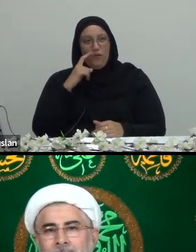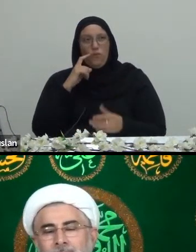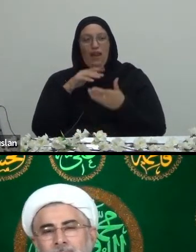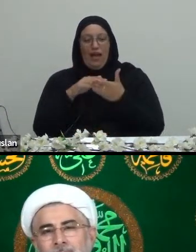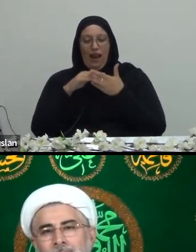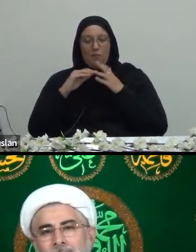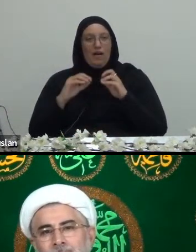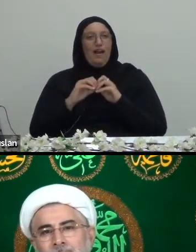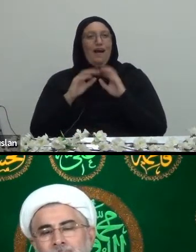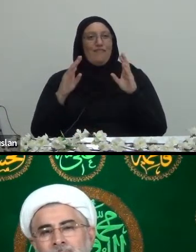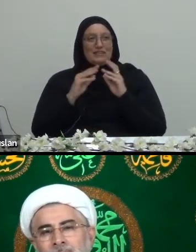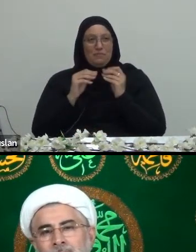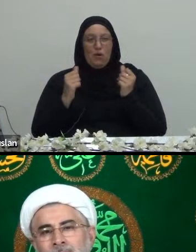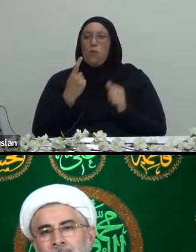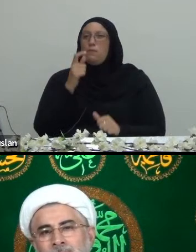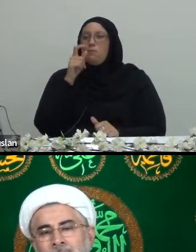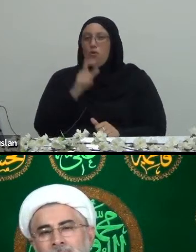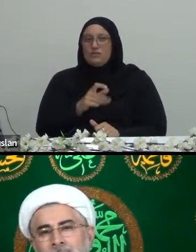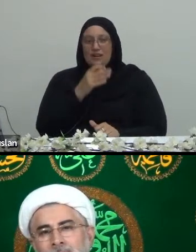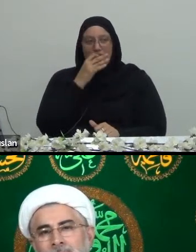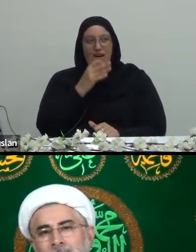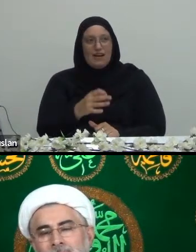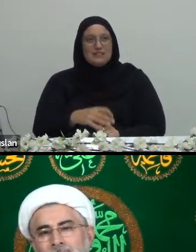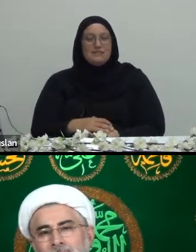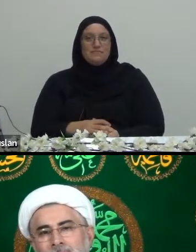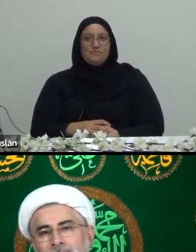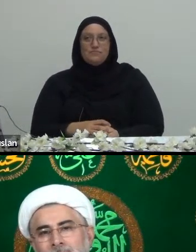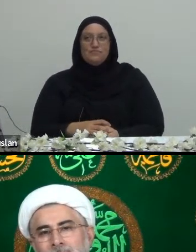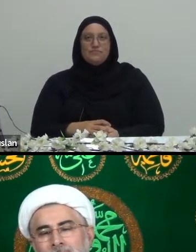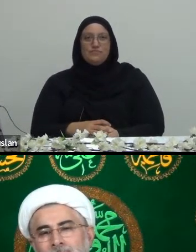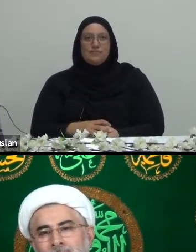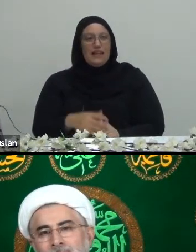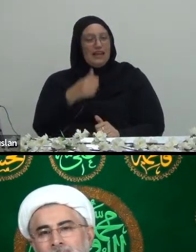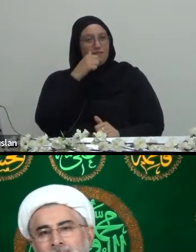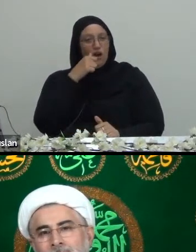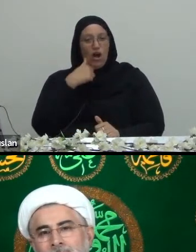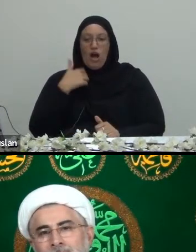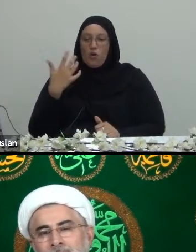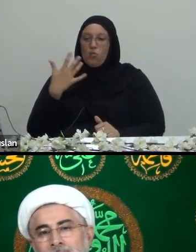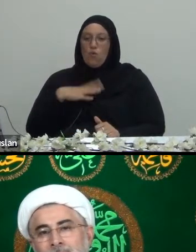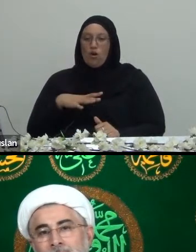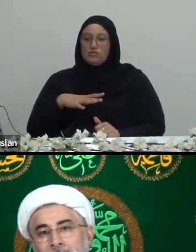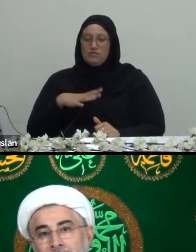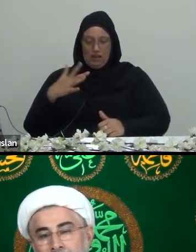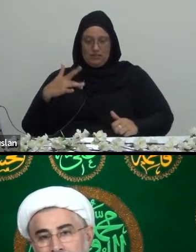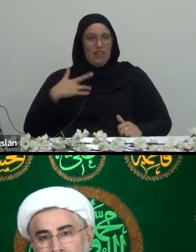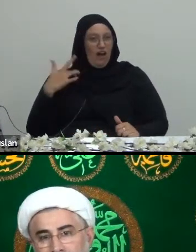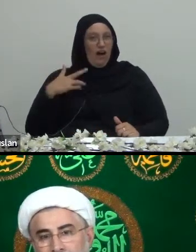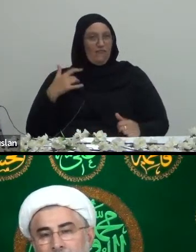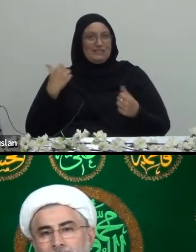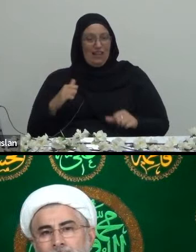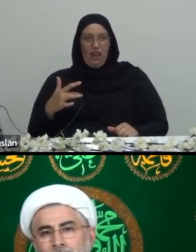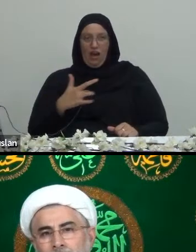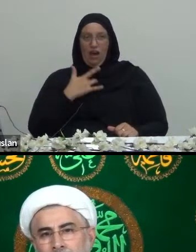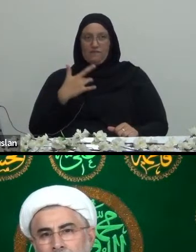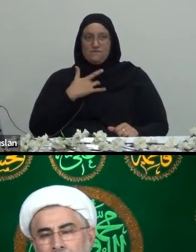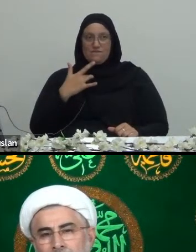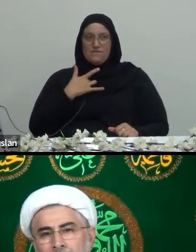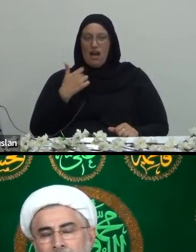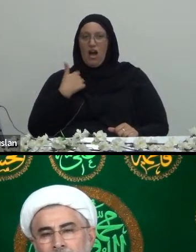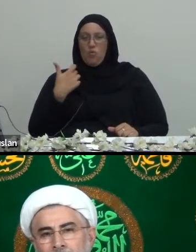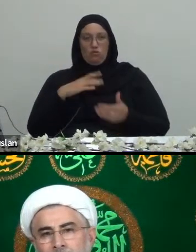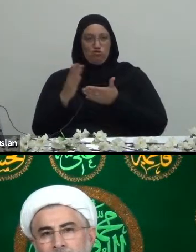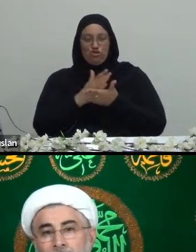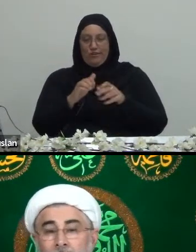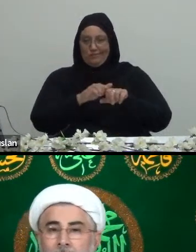person has asked, if I want to distribute my estate whilst I'm still alive, do I need to give